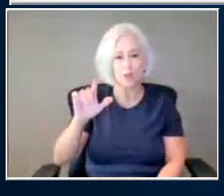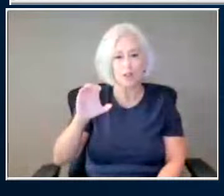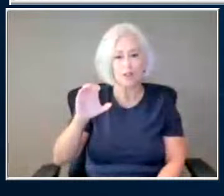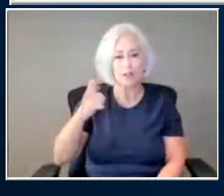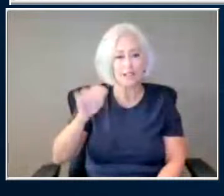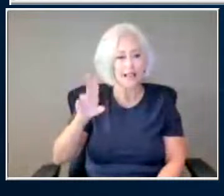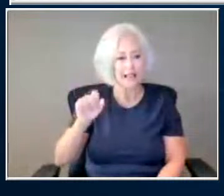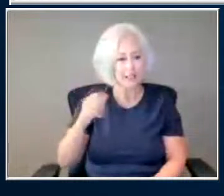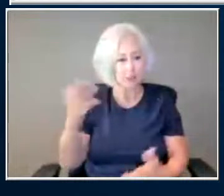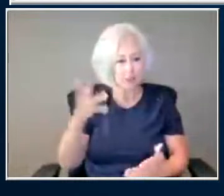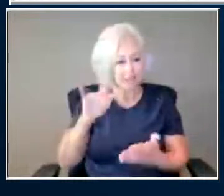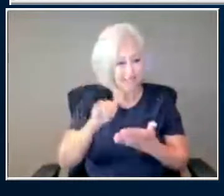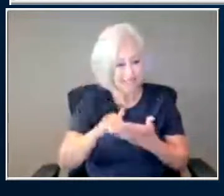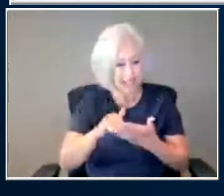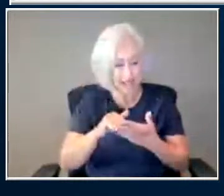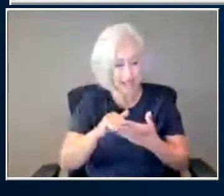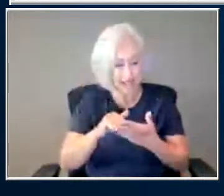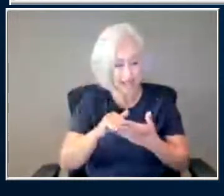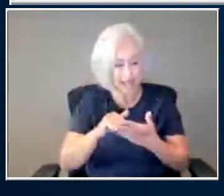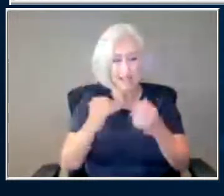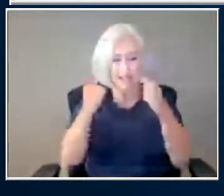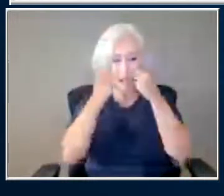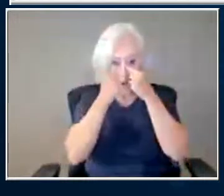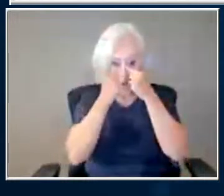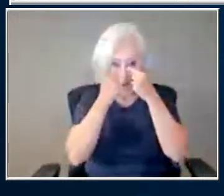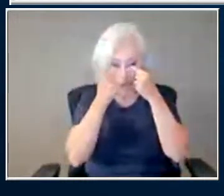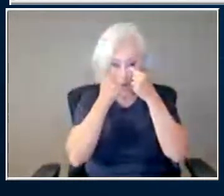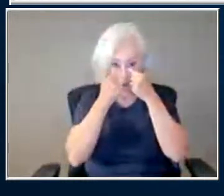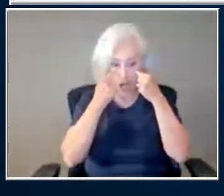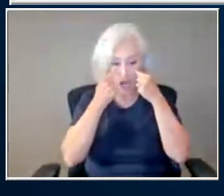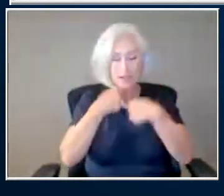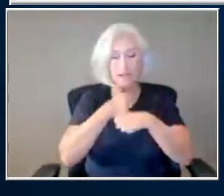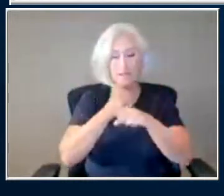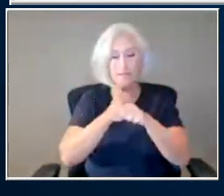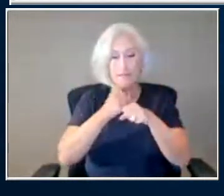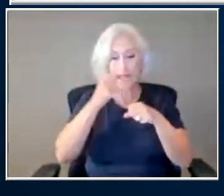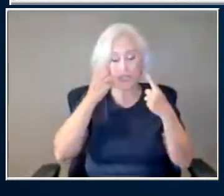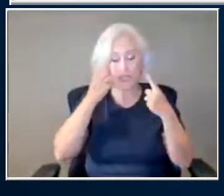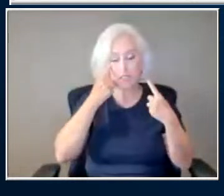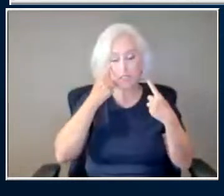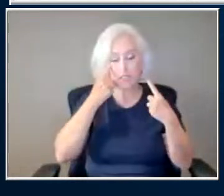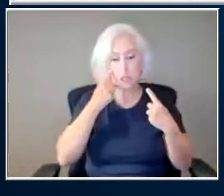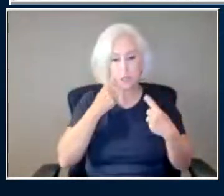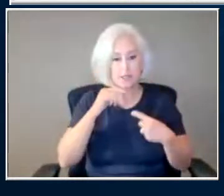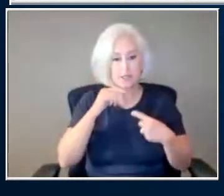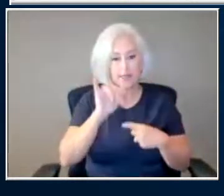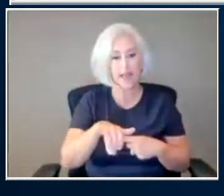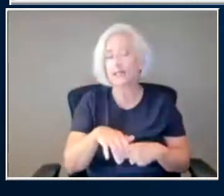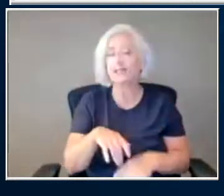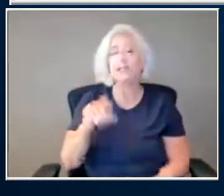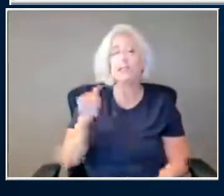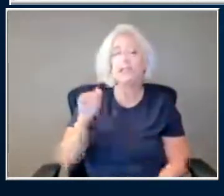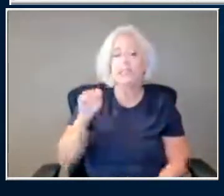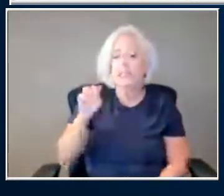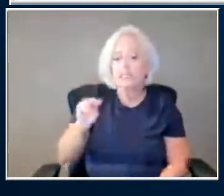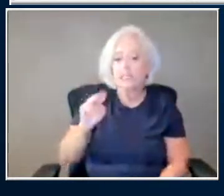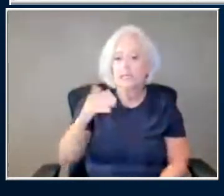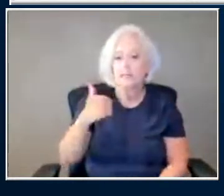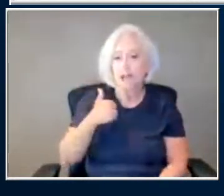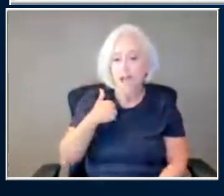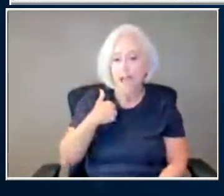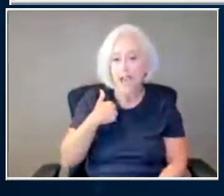that right? You did, yeah. Oh, wow, look at me. Jean wants to know, okay, so that's what that is. And then did Tim have a surgery option to begin